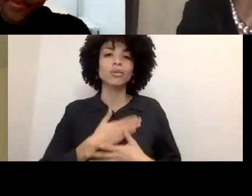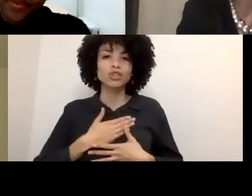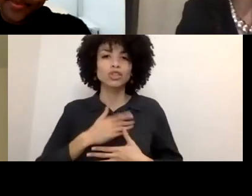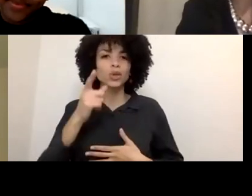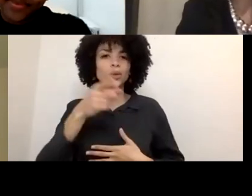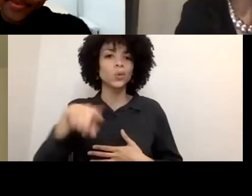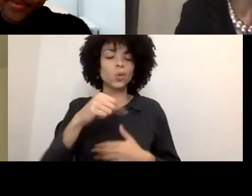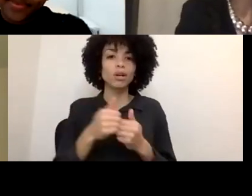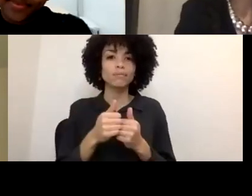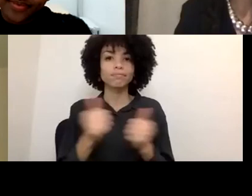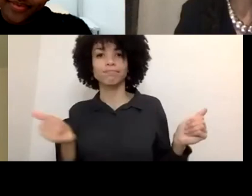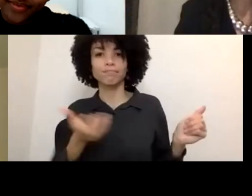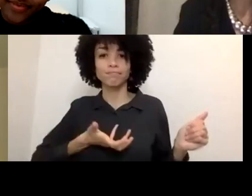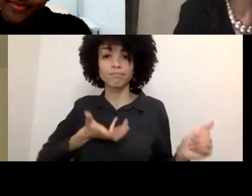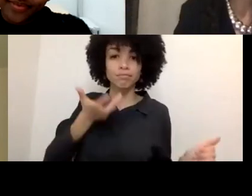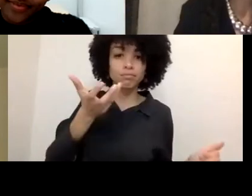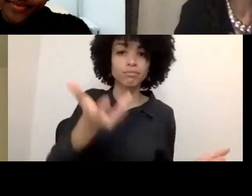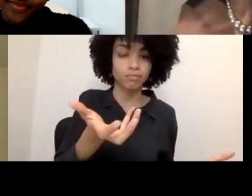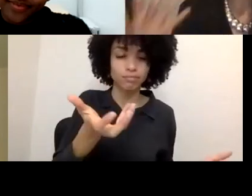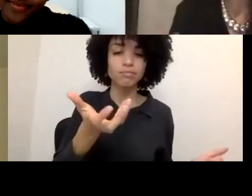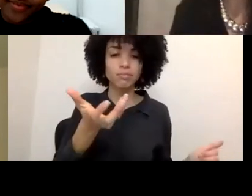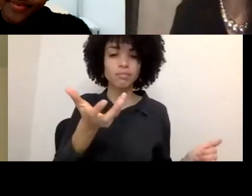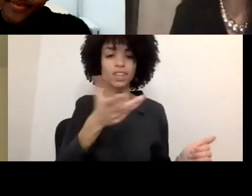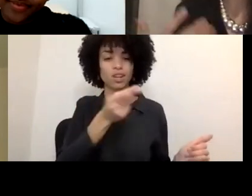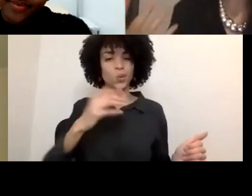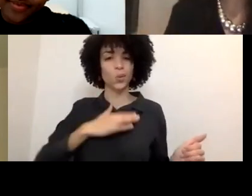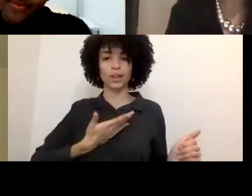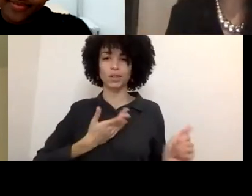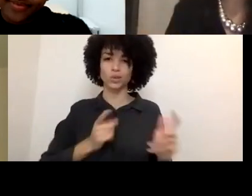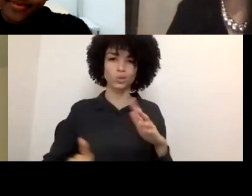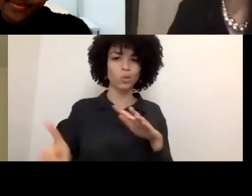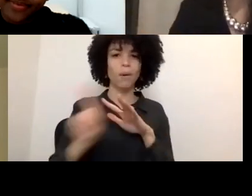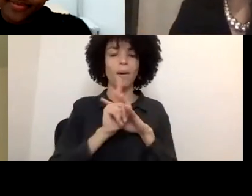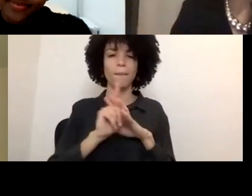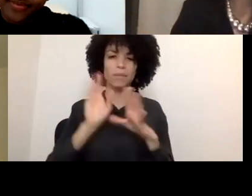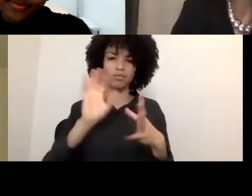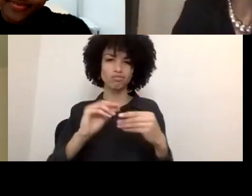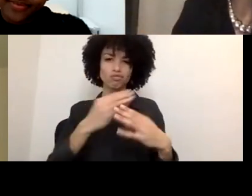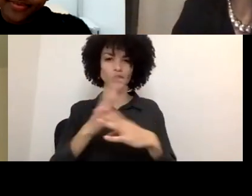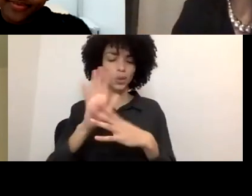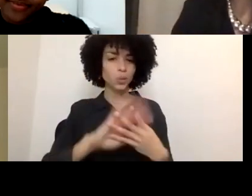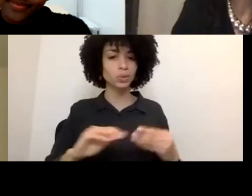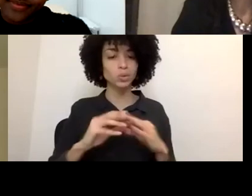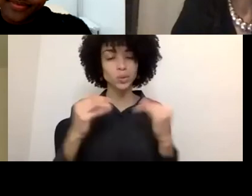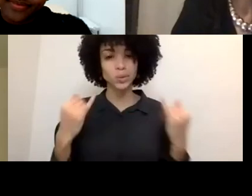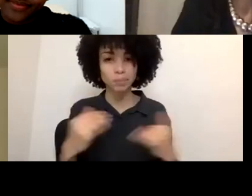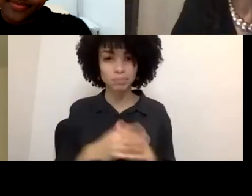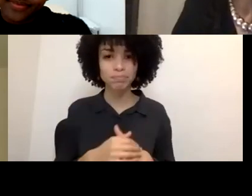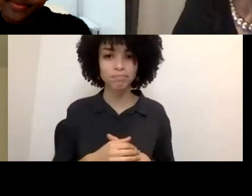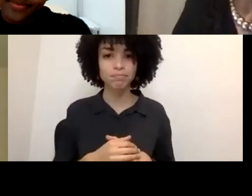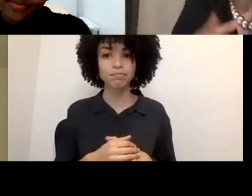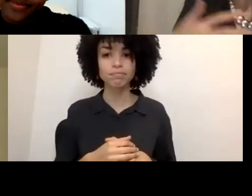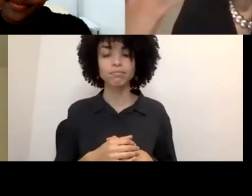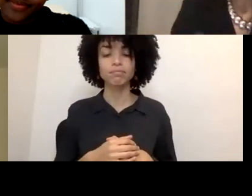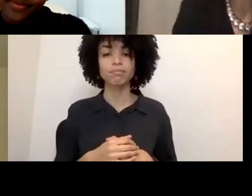vulnerability from all of you and your willingness to show up in your full selves and your full humanity in this conversation.